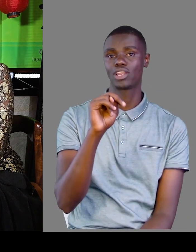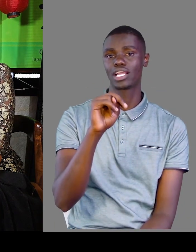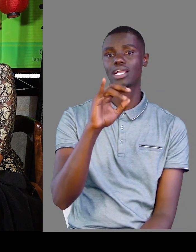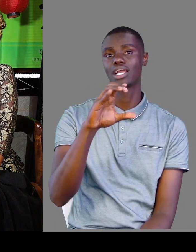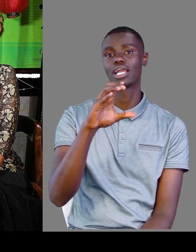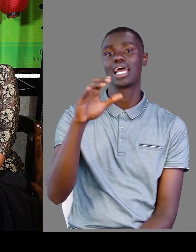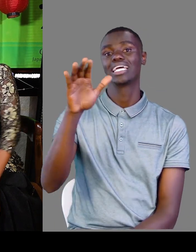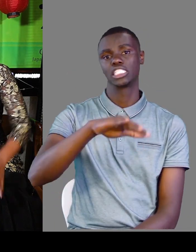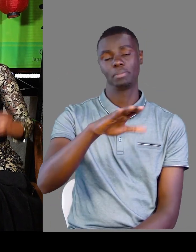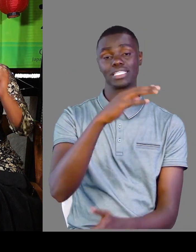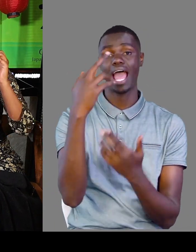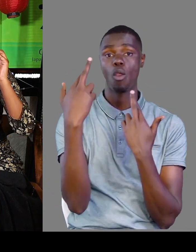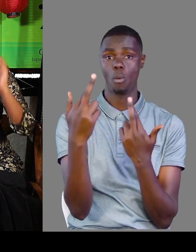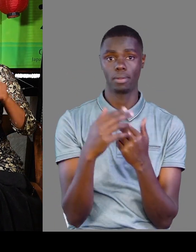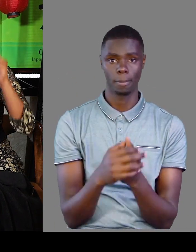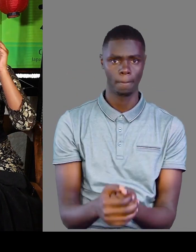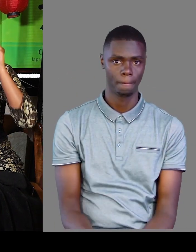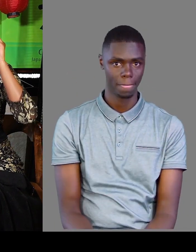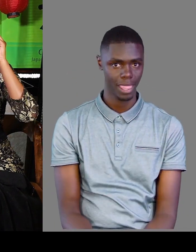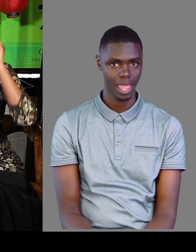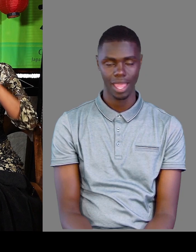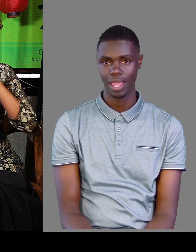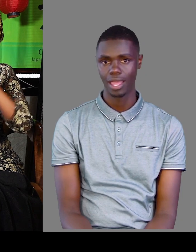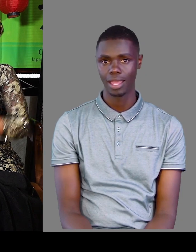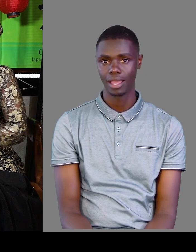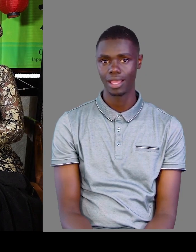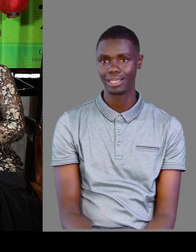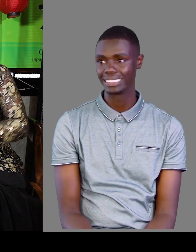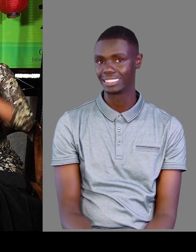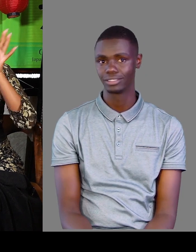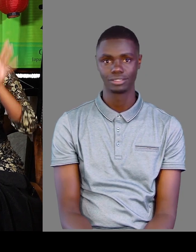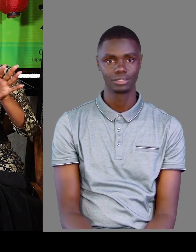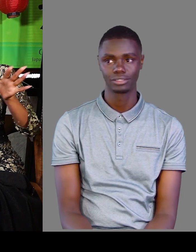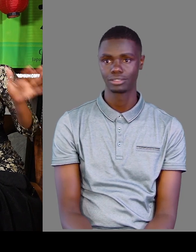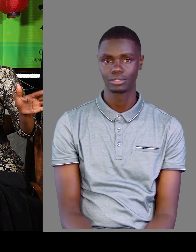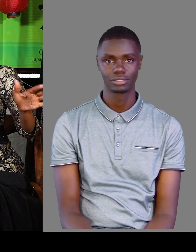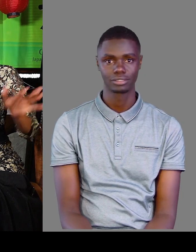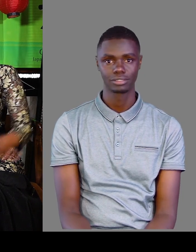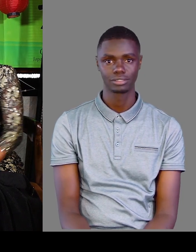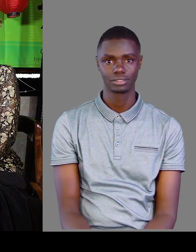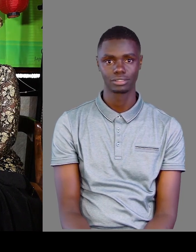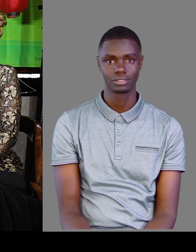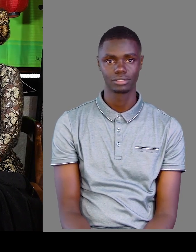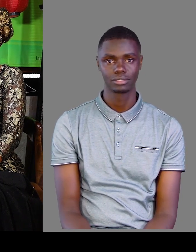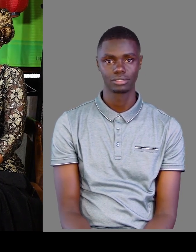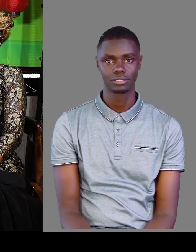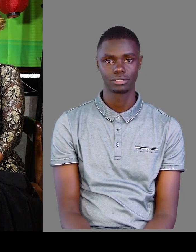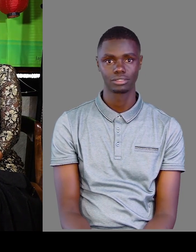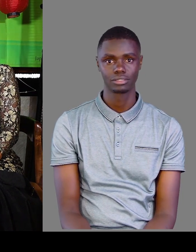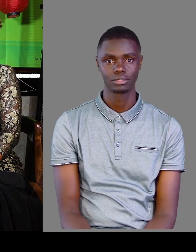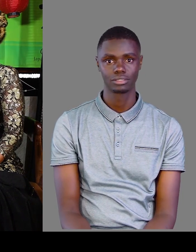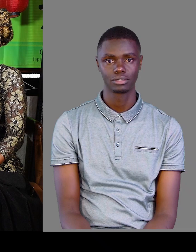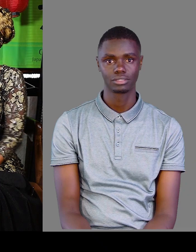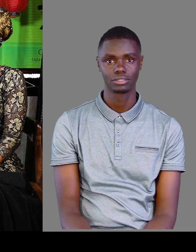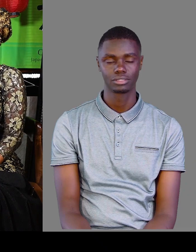Space podcast, which will be airing from on all our social media platforms. Tafadhali in any YouTube, you can get to watch the show. My